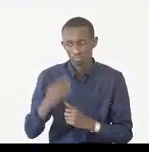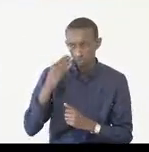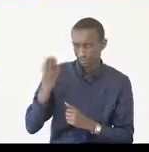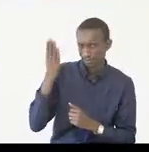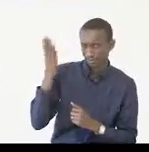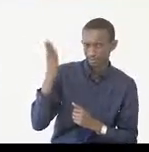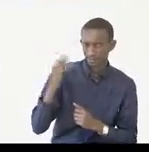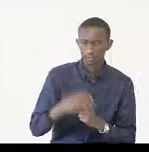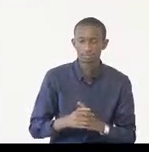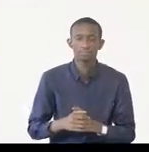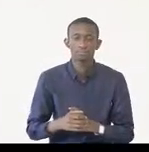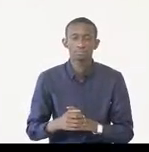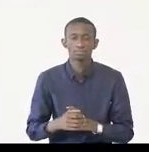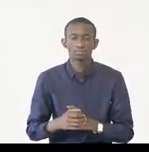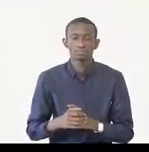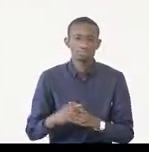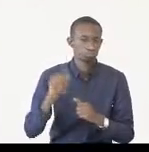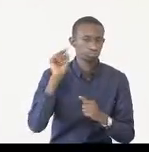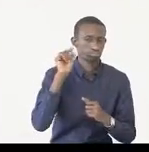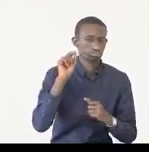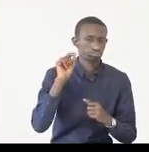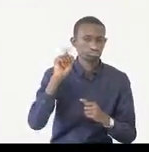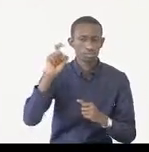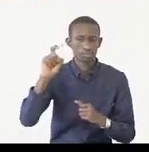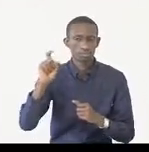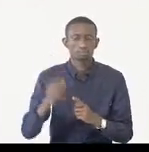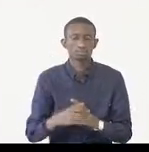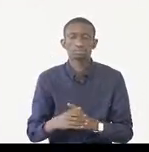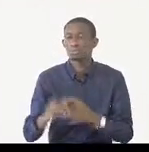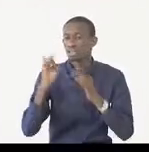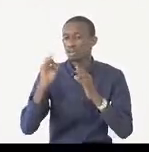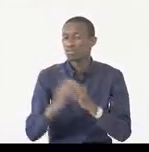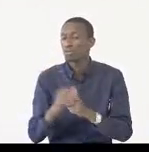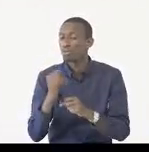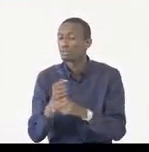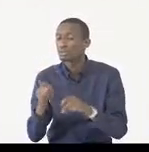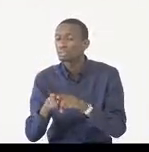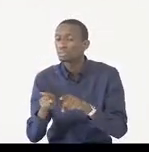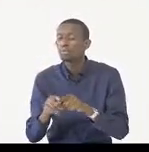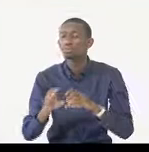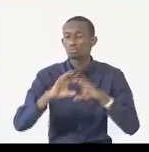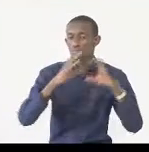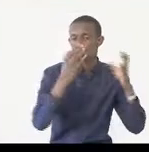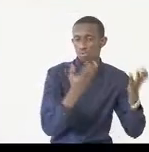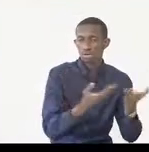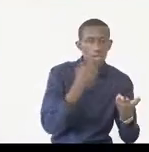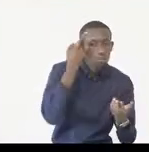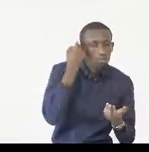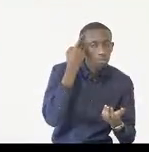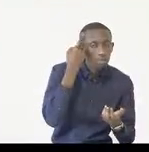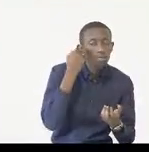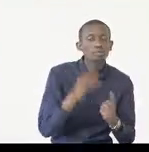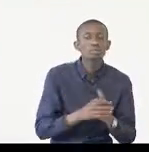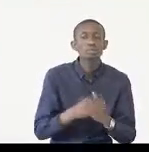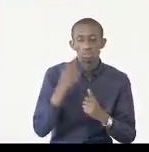velocity, but along the x-axis. If we do the same for the ball number 2 here, also we